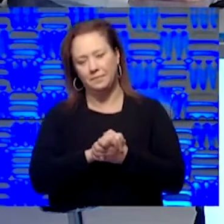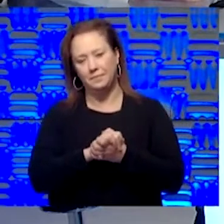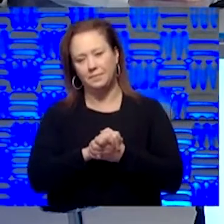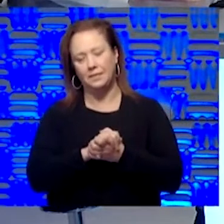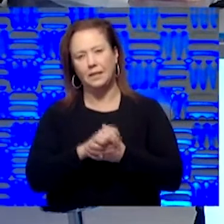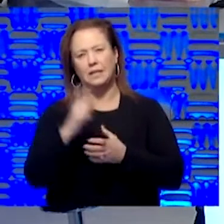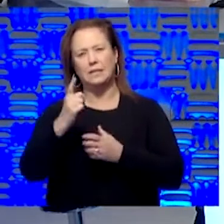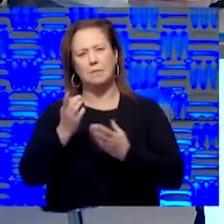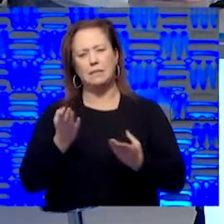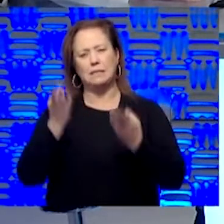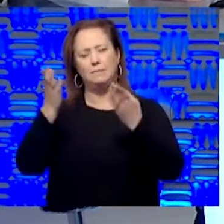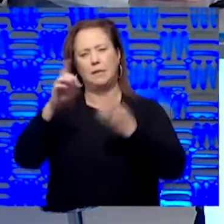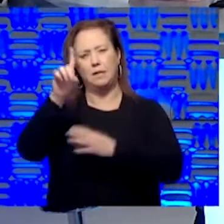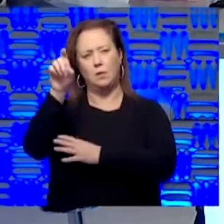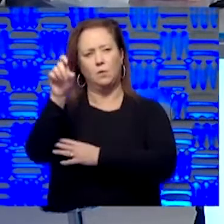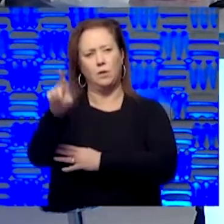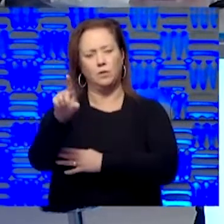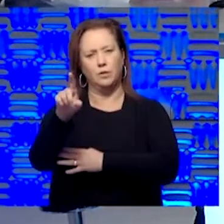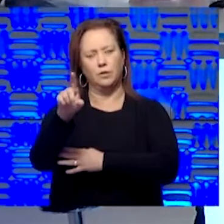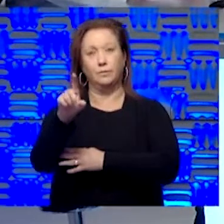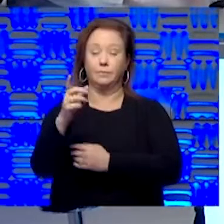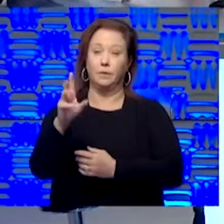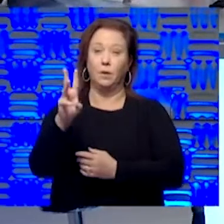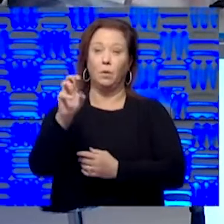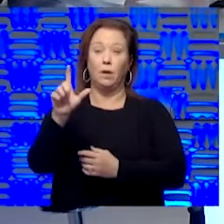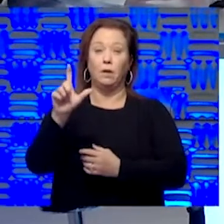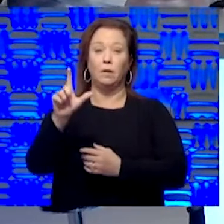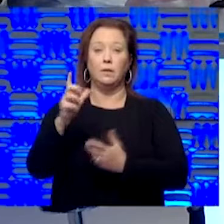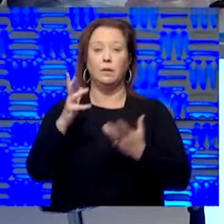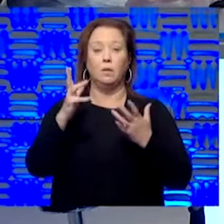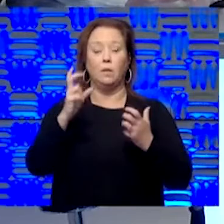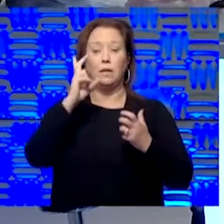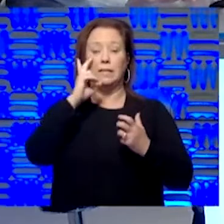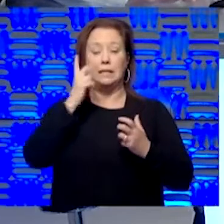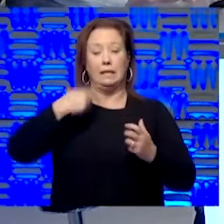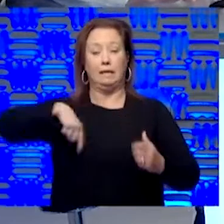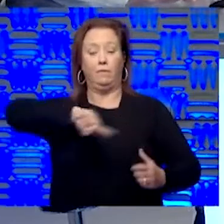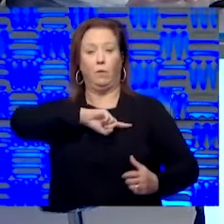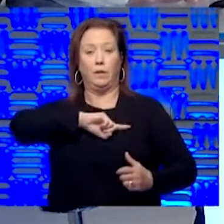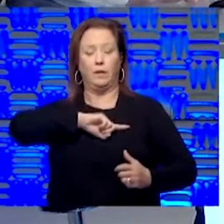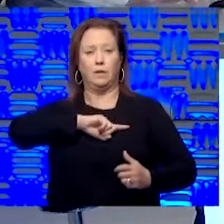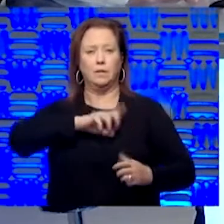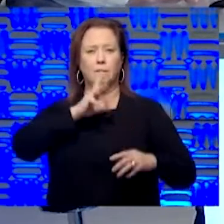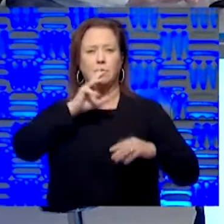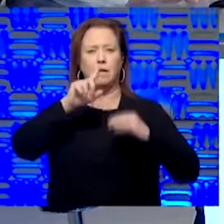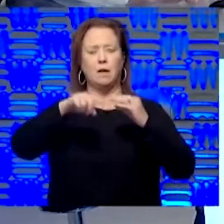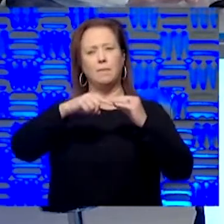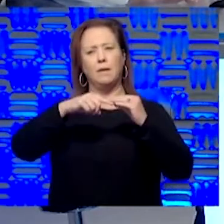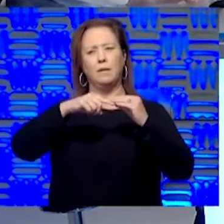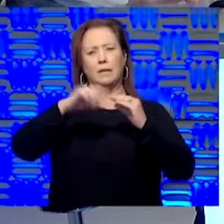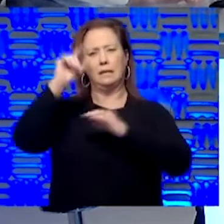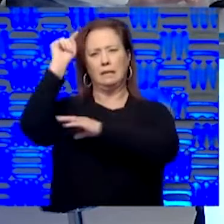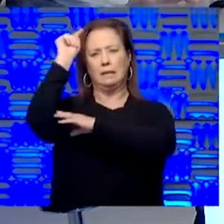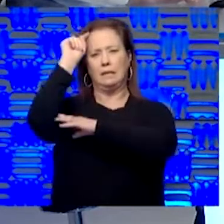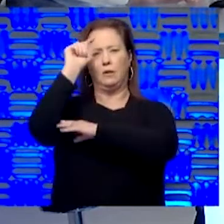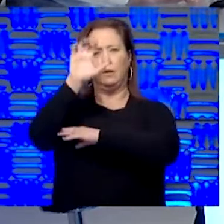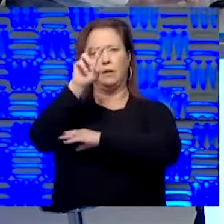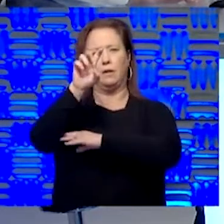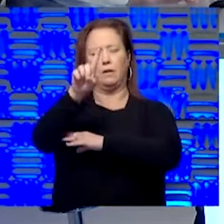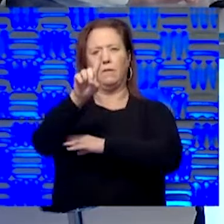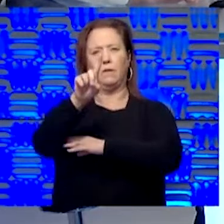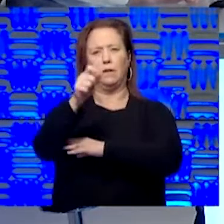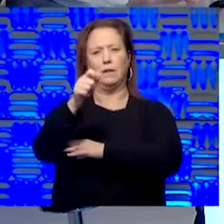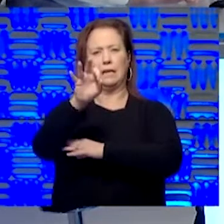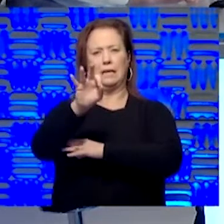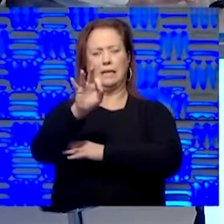somebody submitted a question, or rather, they wanted to see if we could speak to the theory that maybe COVID-19 was